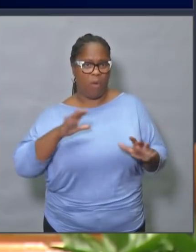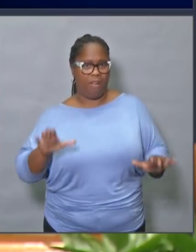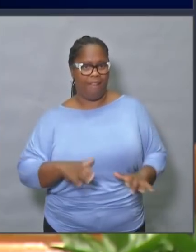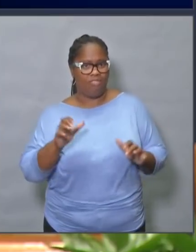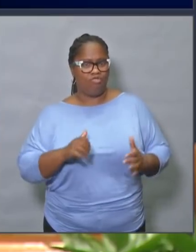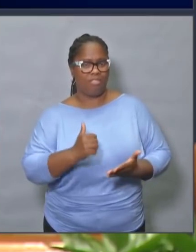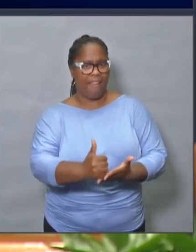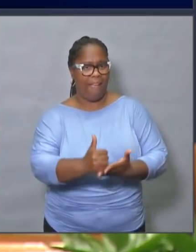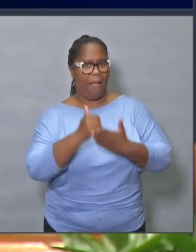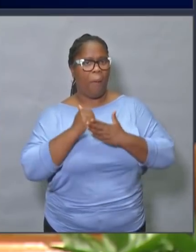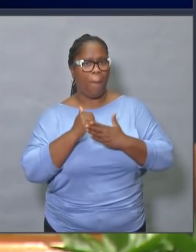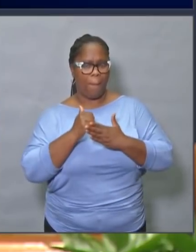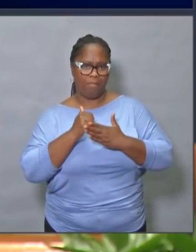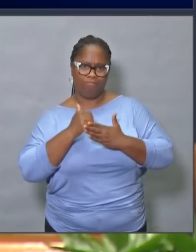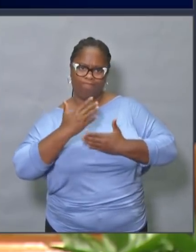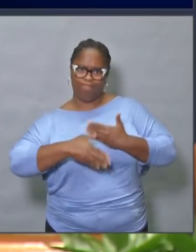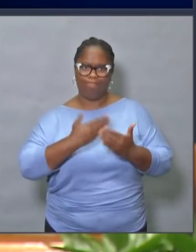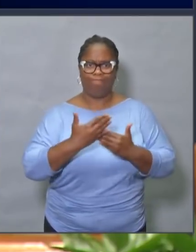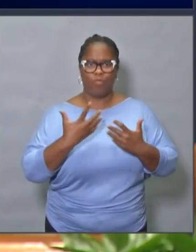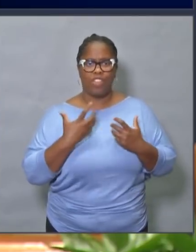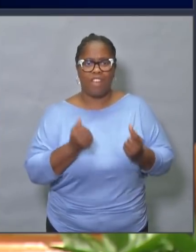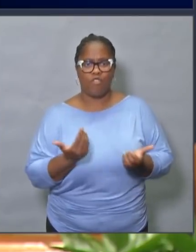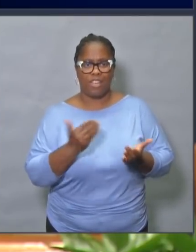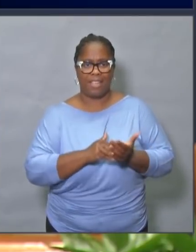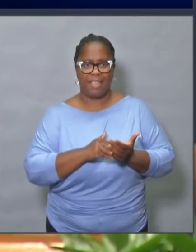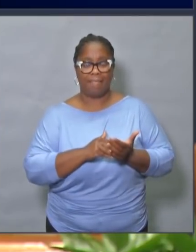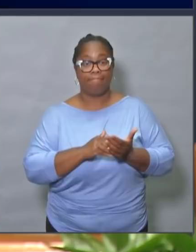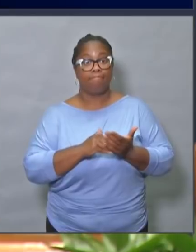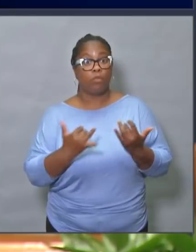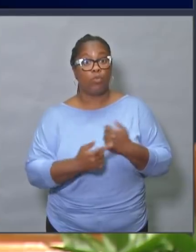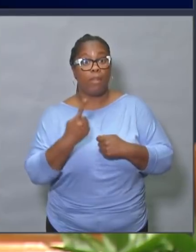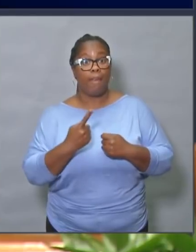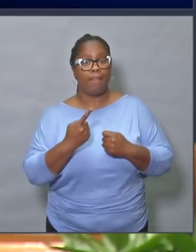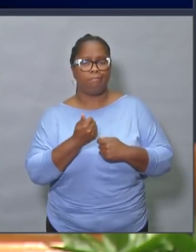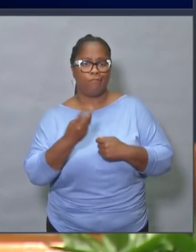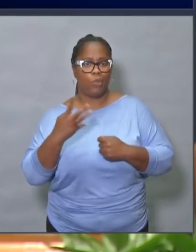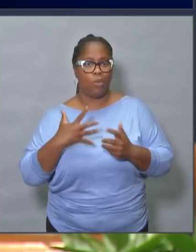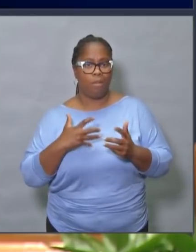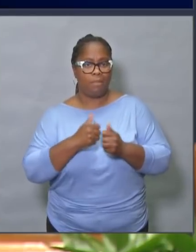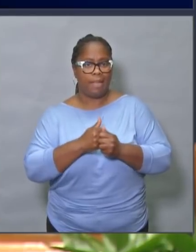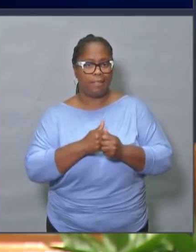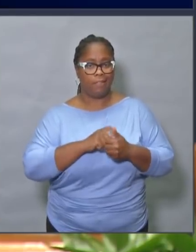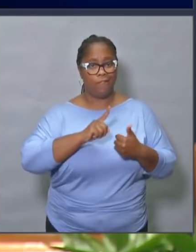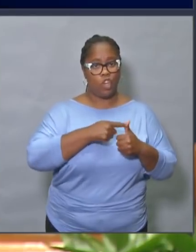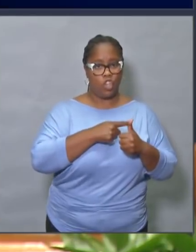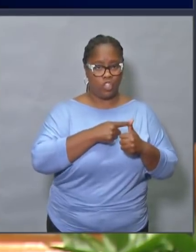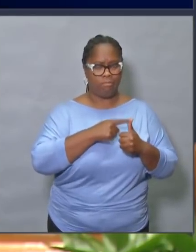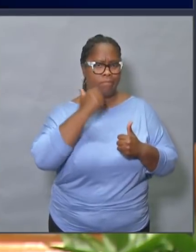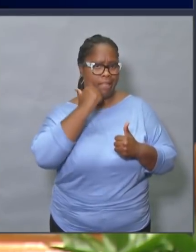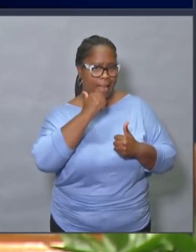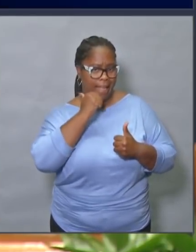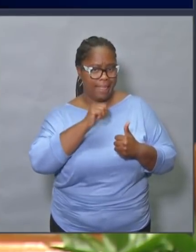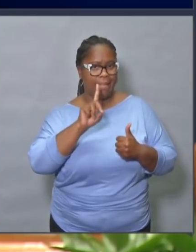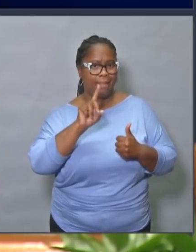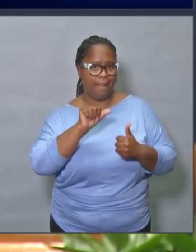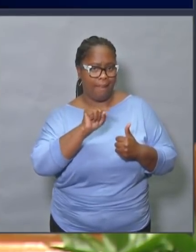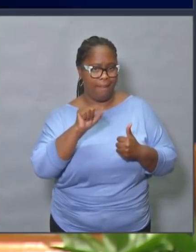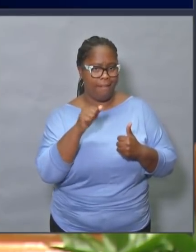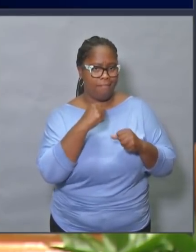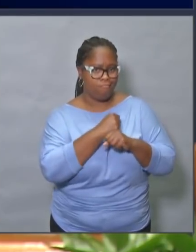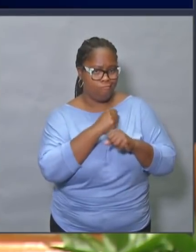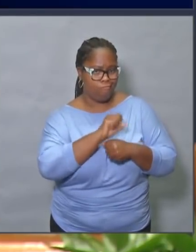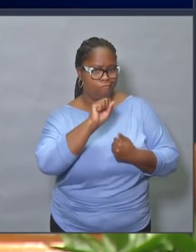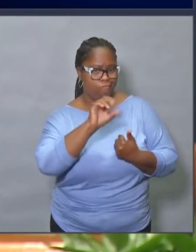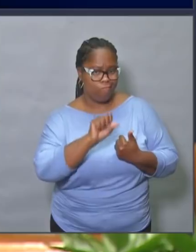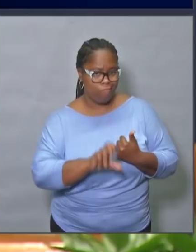recovery journey. Today, I'm going to provide a few updates. First, you'll obviously hear from on the daily data. Then I